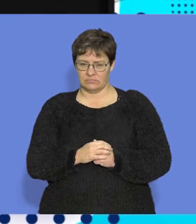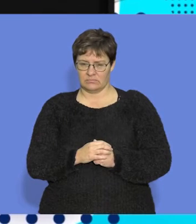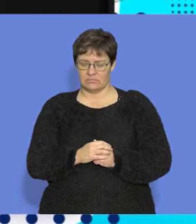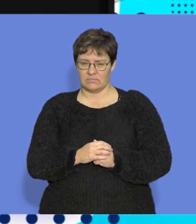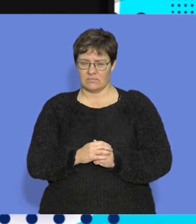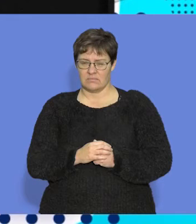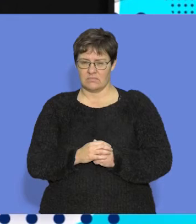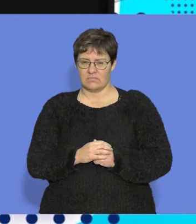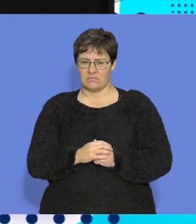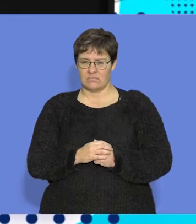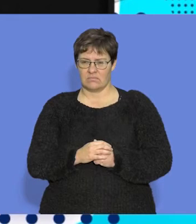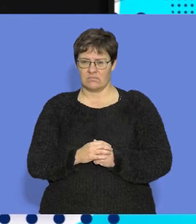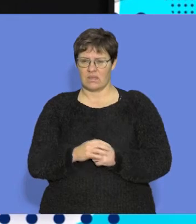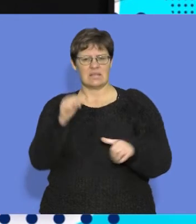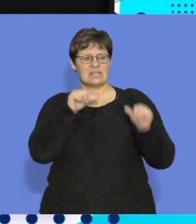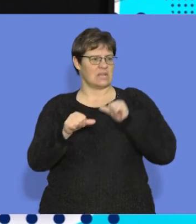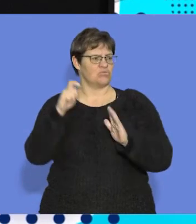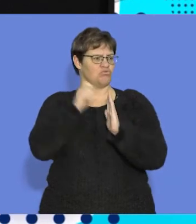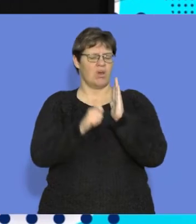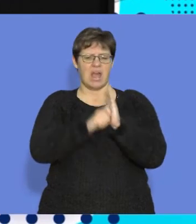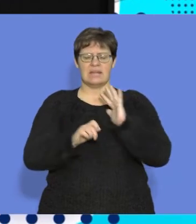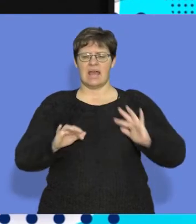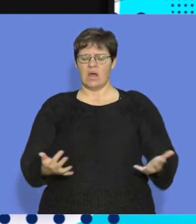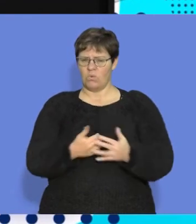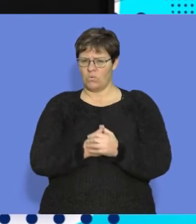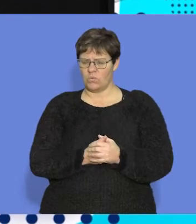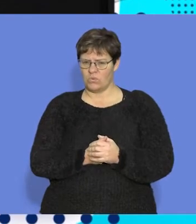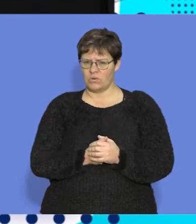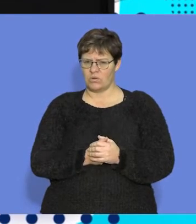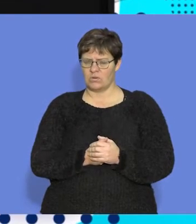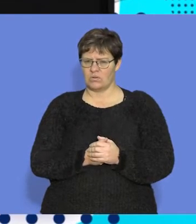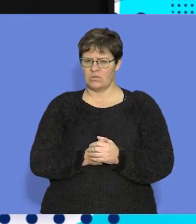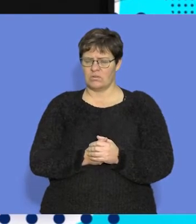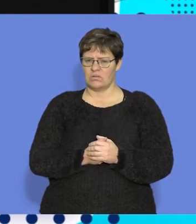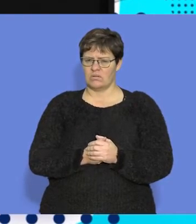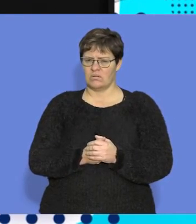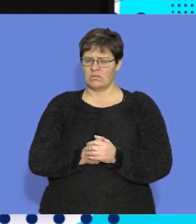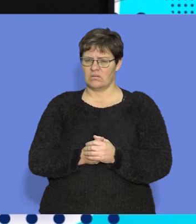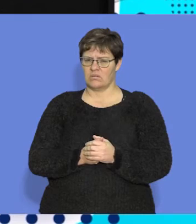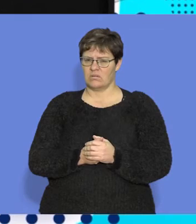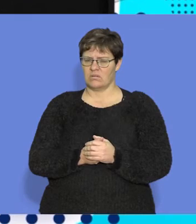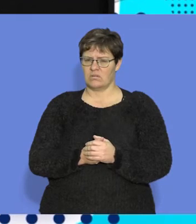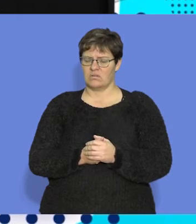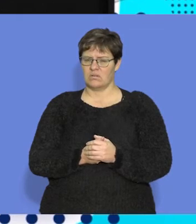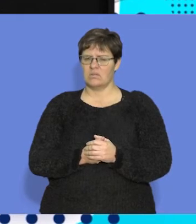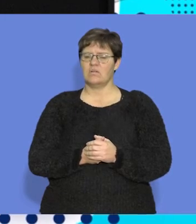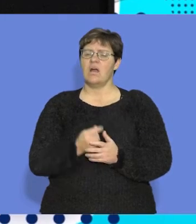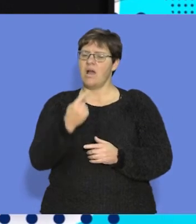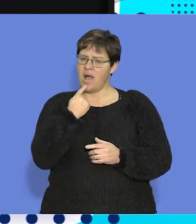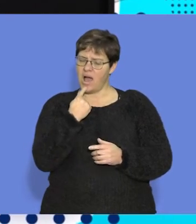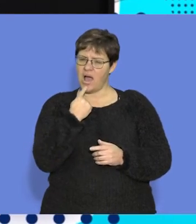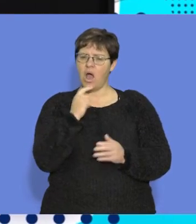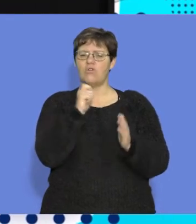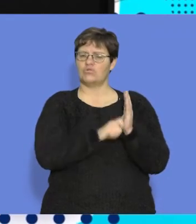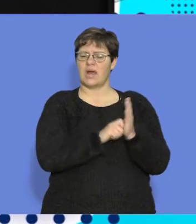Now, how do scientists write a scientific aim? Okay, there's a set pattern for how they